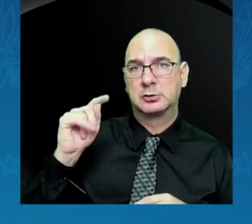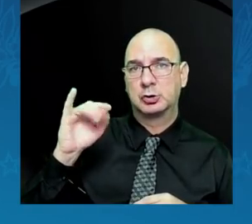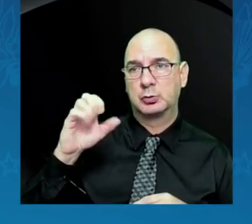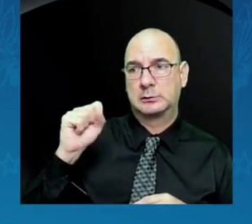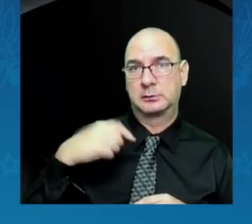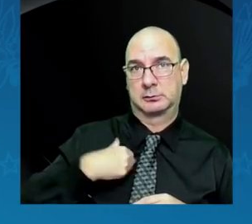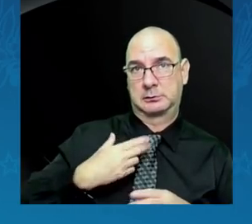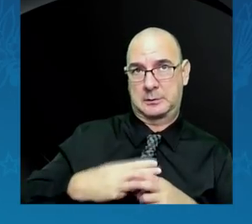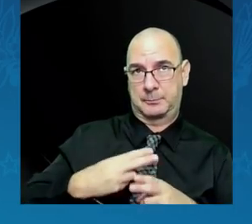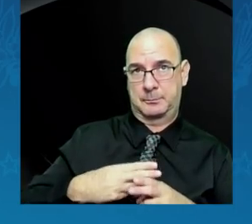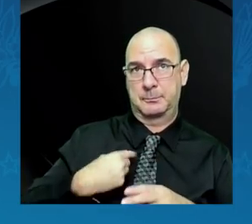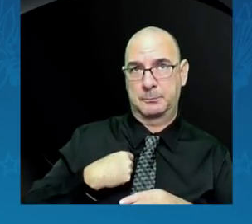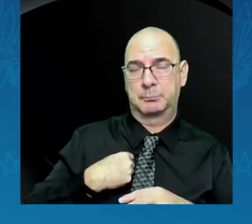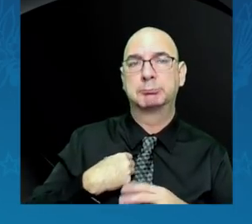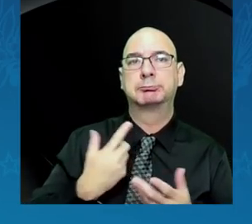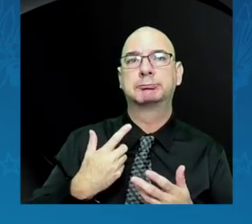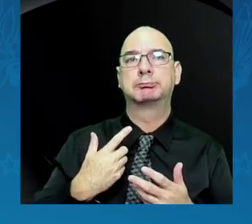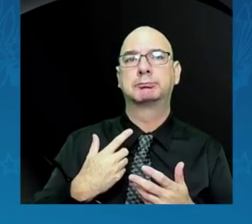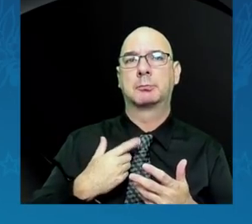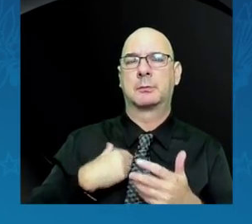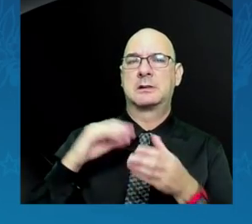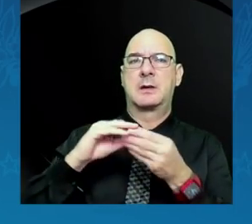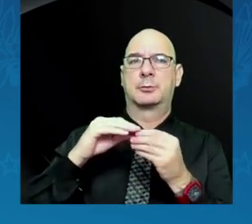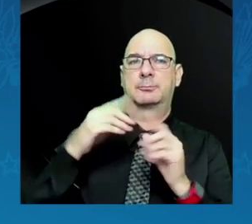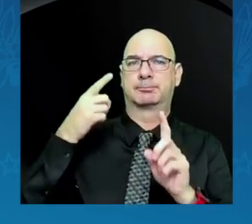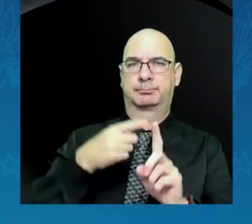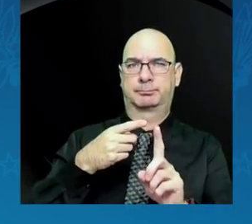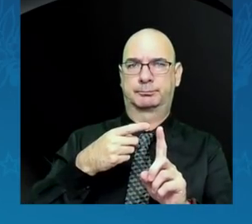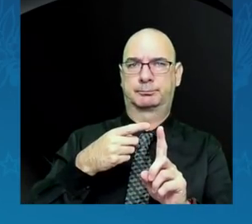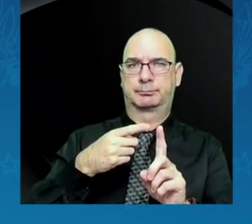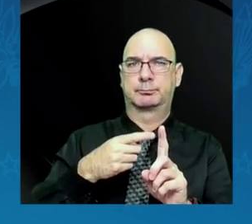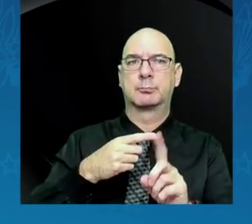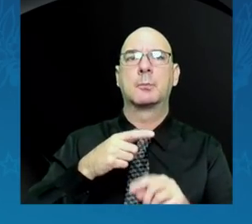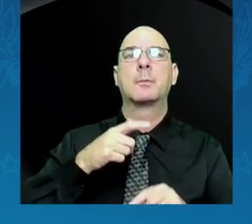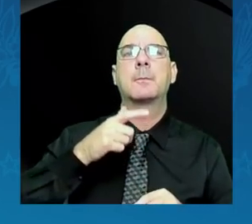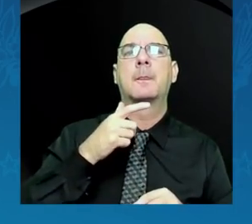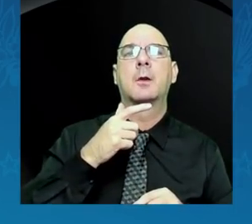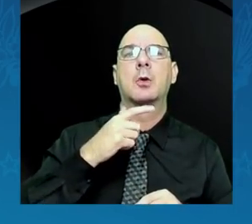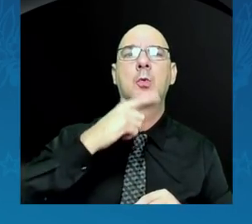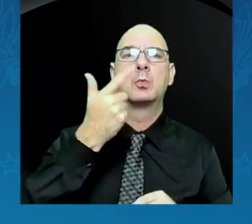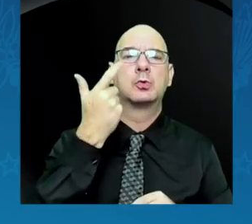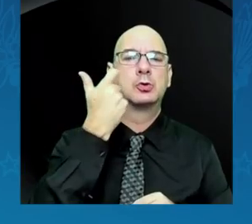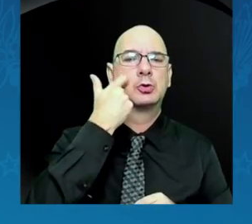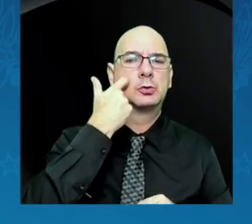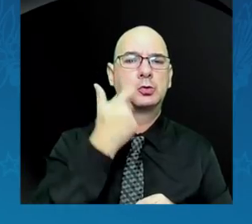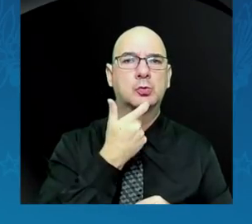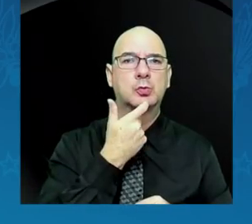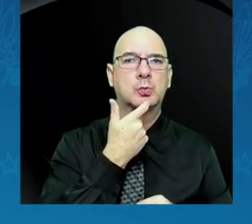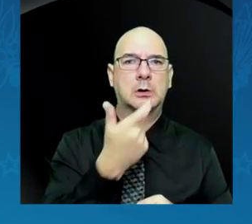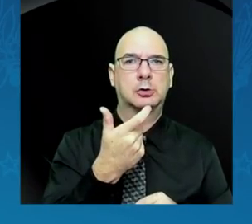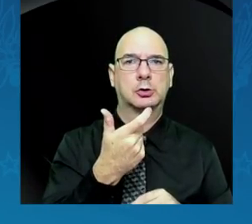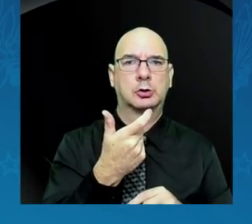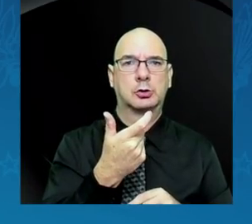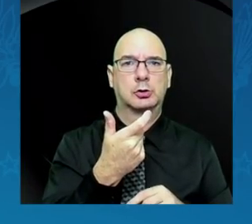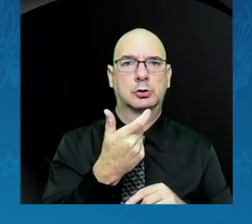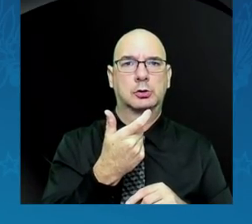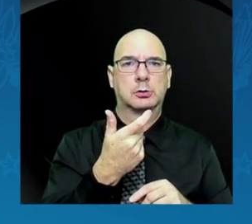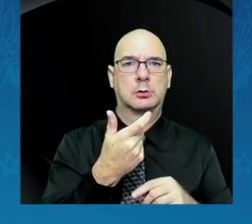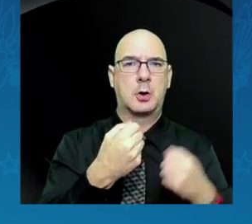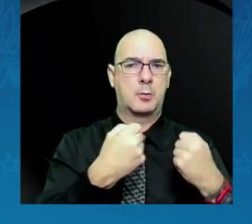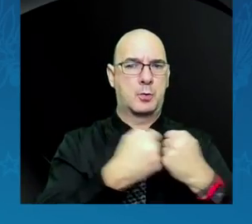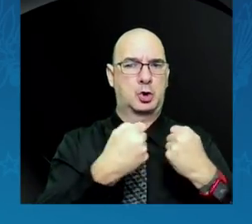what we are watching at the Polish-Belarus border for days and weeks now. Mm-hmm. Do you agree